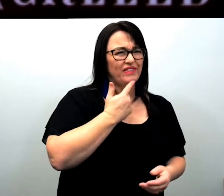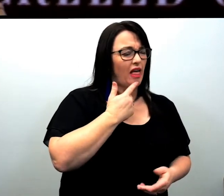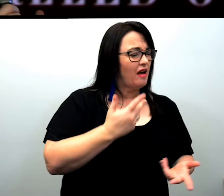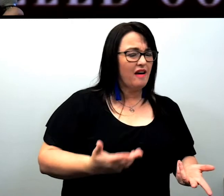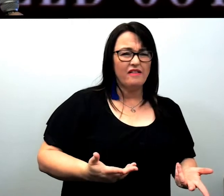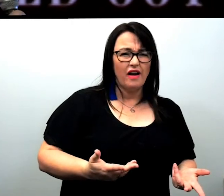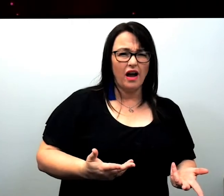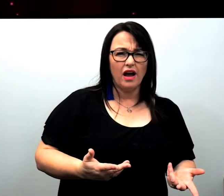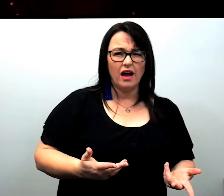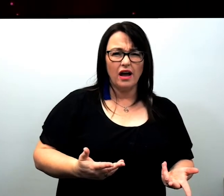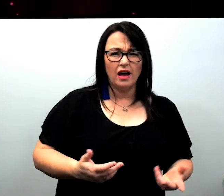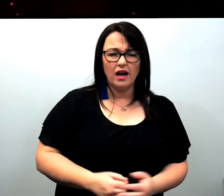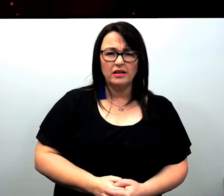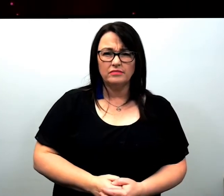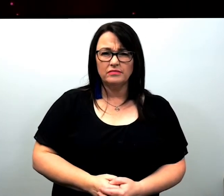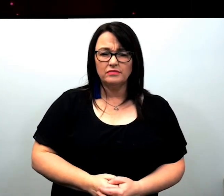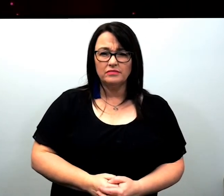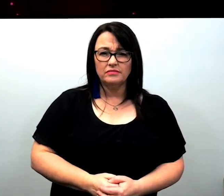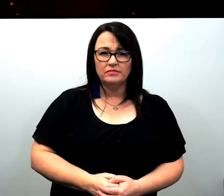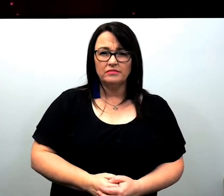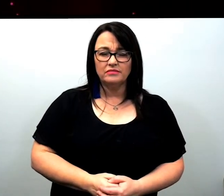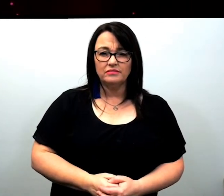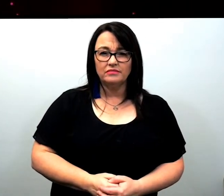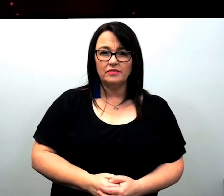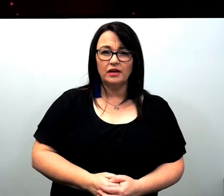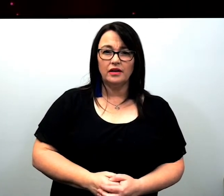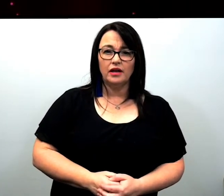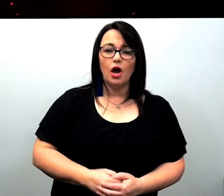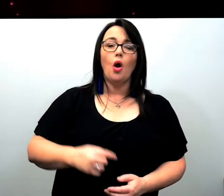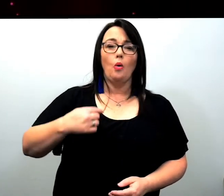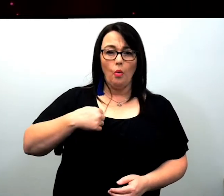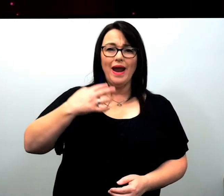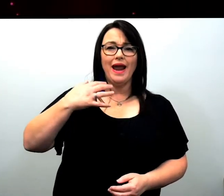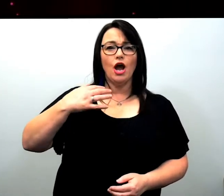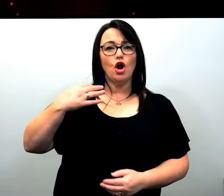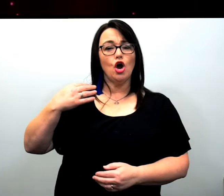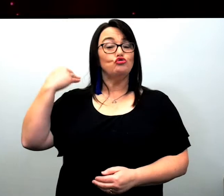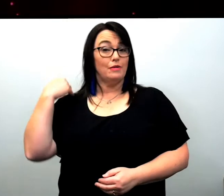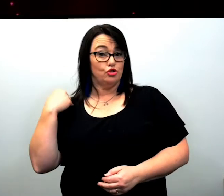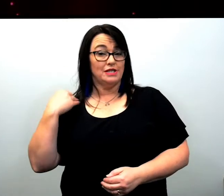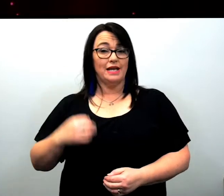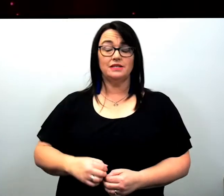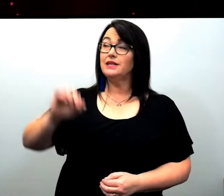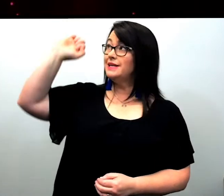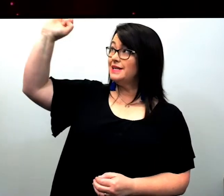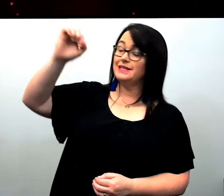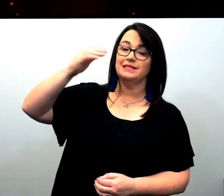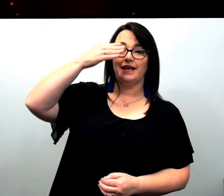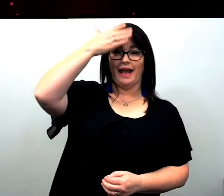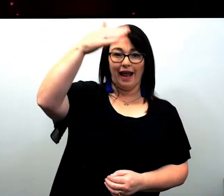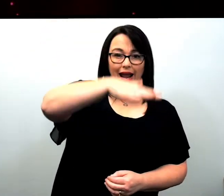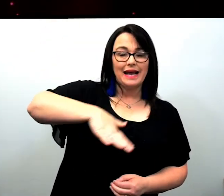God. What does that mean? We have all of the kingdom we represent at our disposal. And